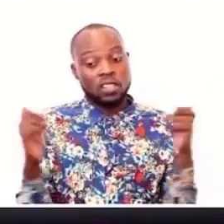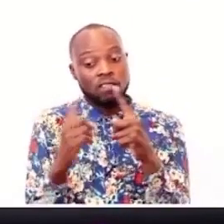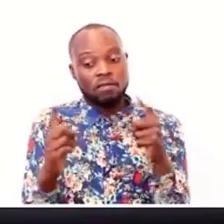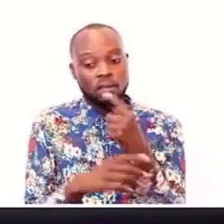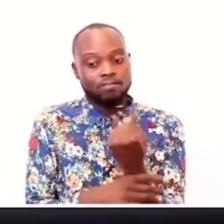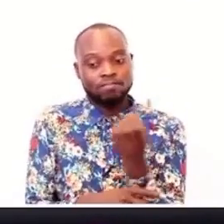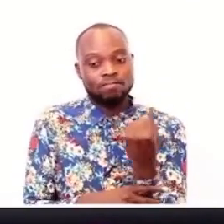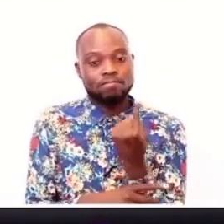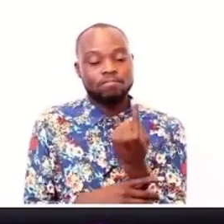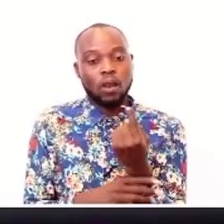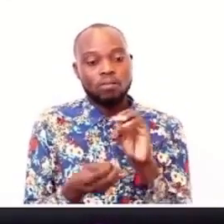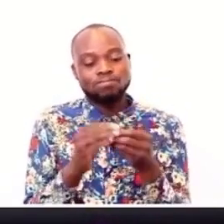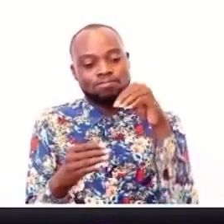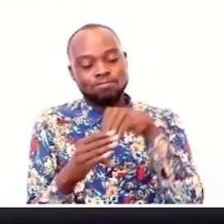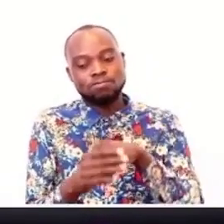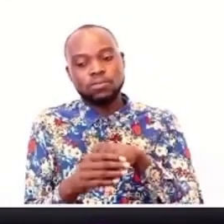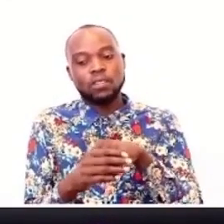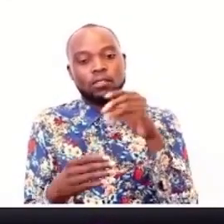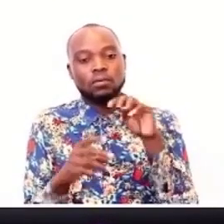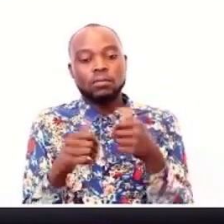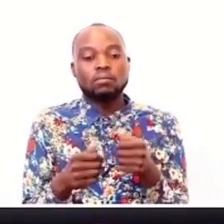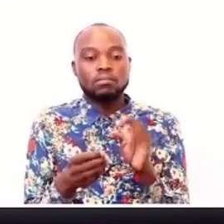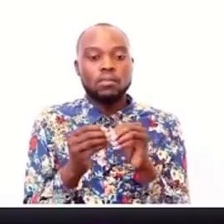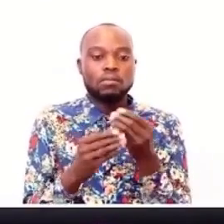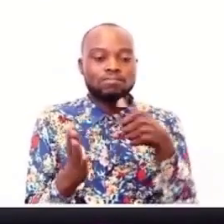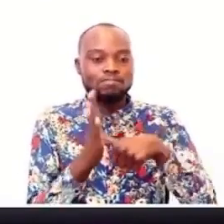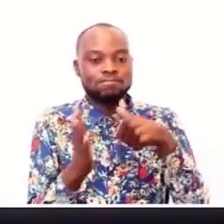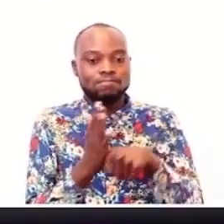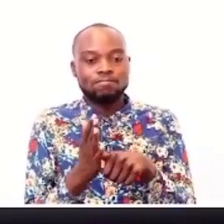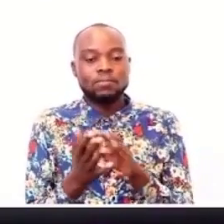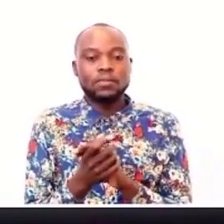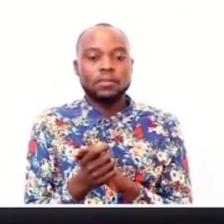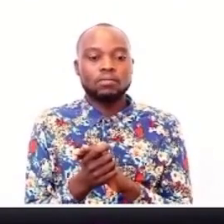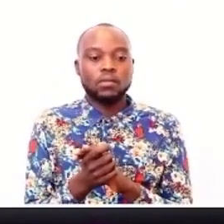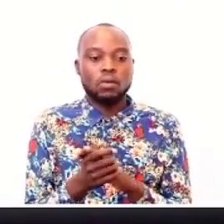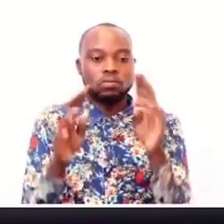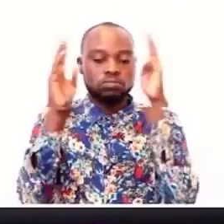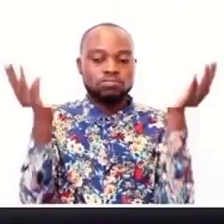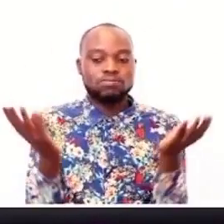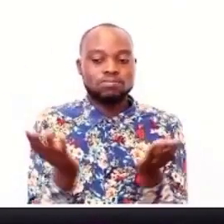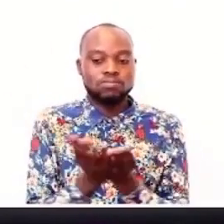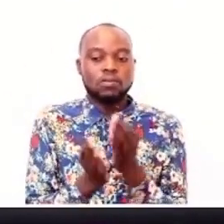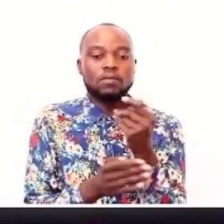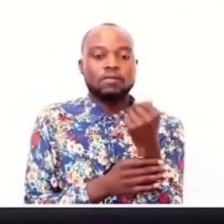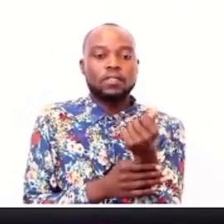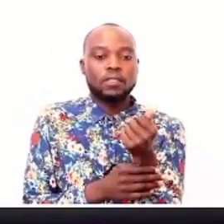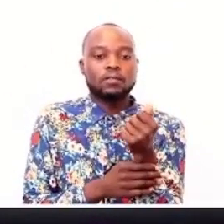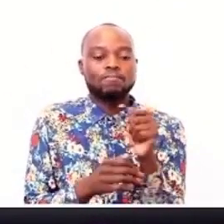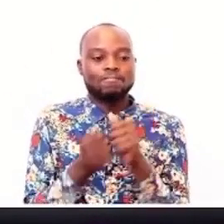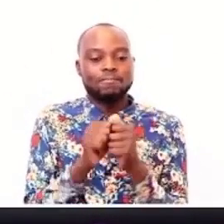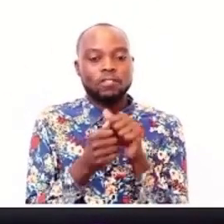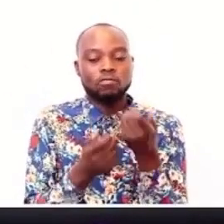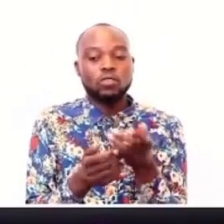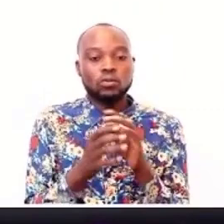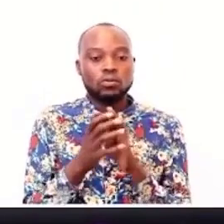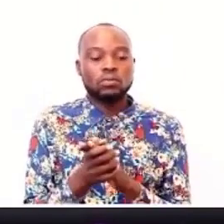investments, which causes a lot of debt, by the way. That was the cause of the global financial crisis, these risky speculative investments, which create even more